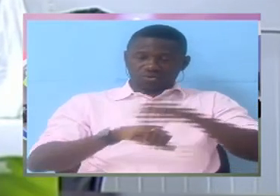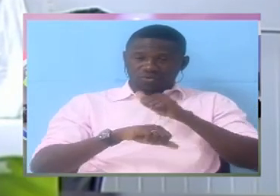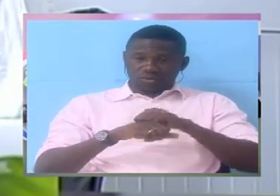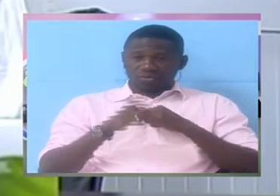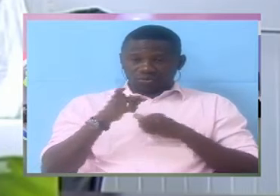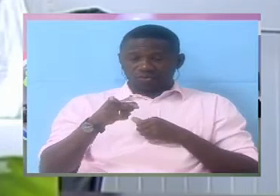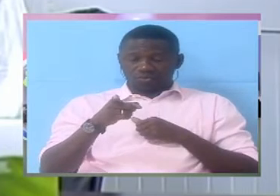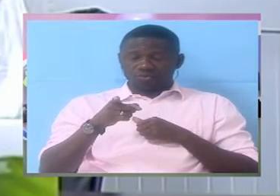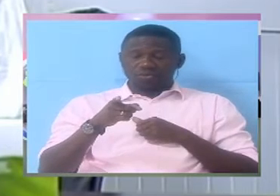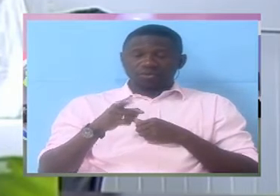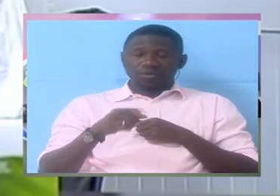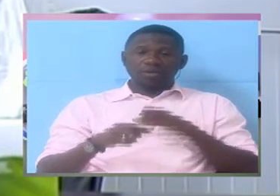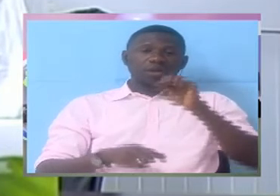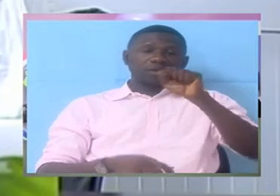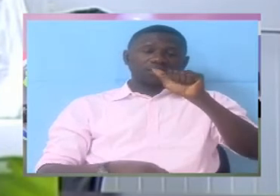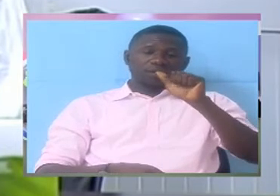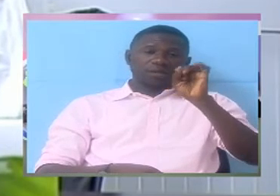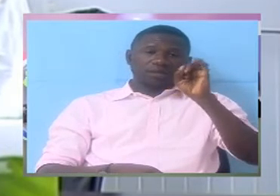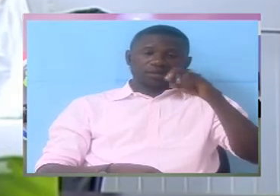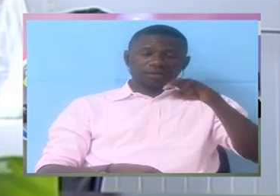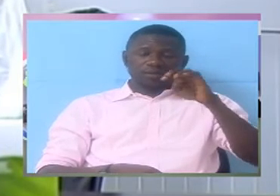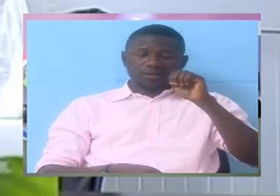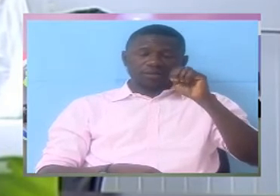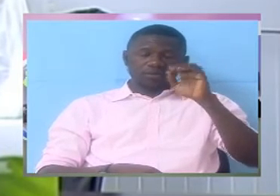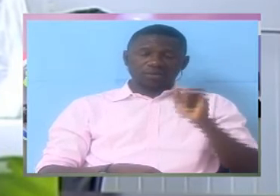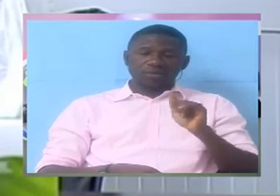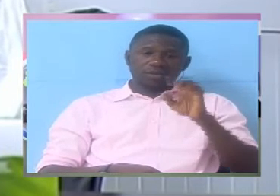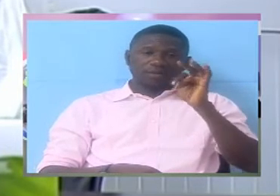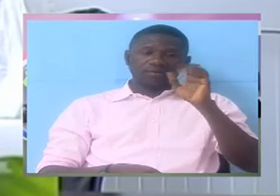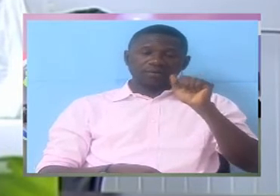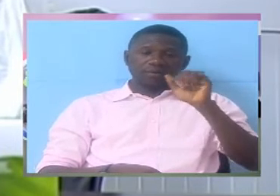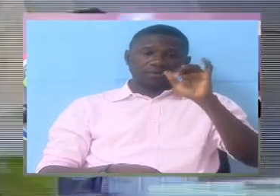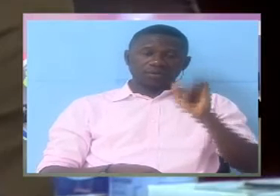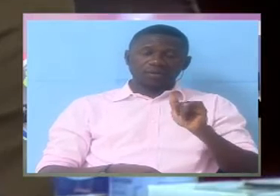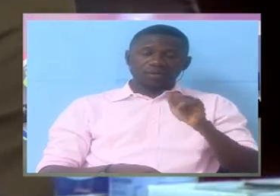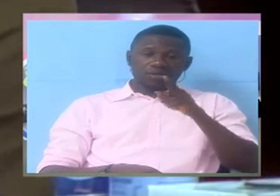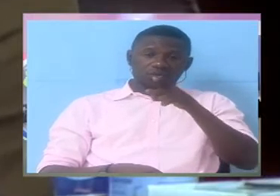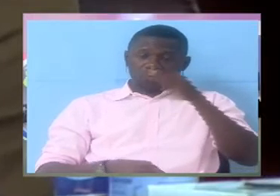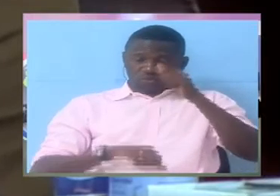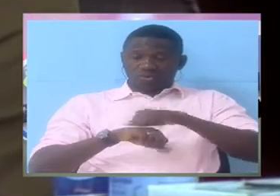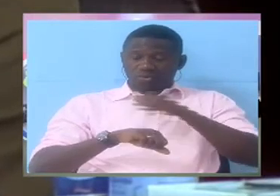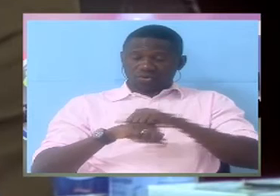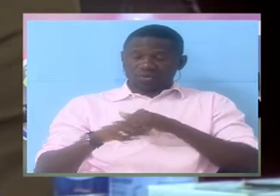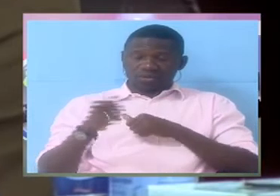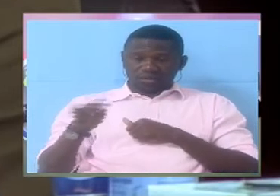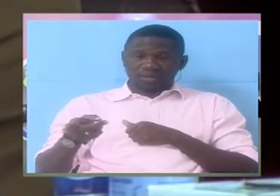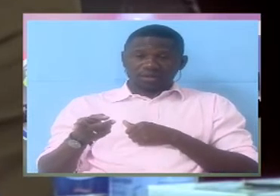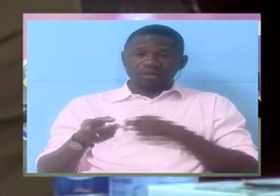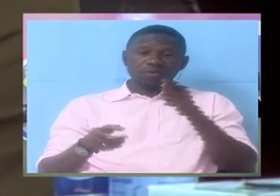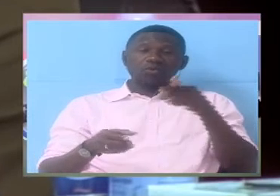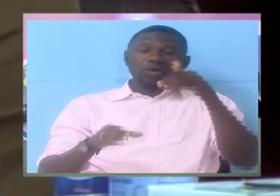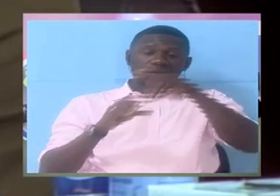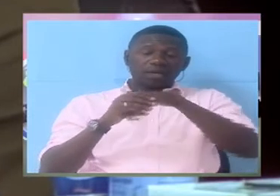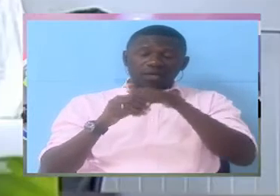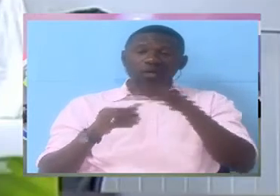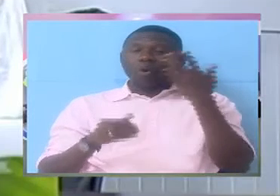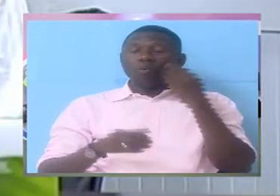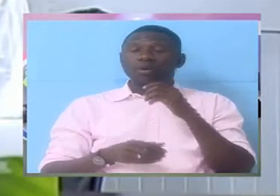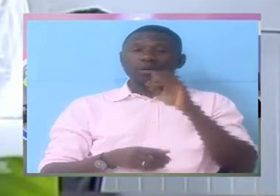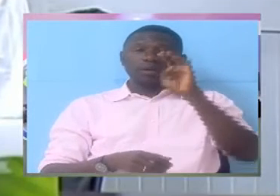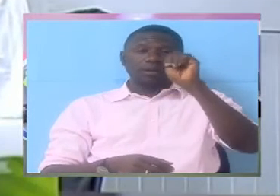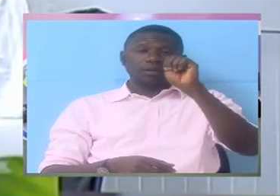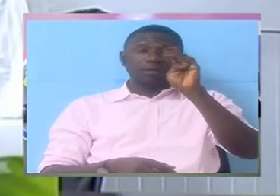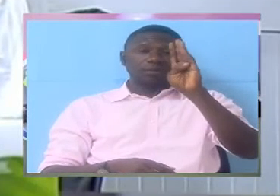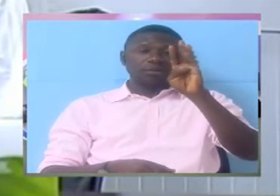was tortured by you. E telefona ye Senifai tajireya. We were present when Ibrahima Barrow was tortured. E bijele bribe